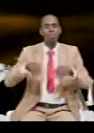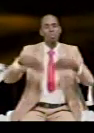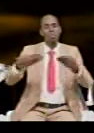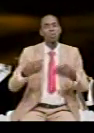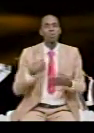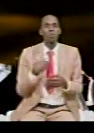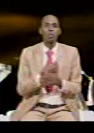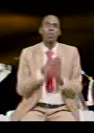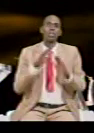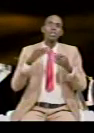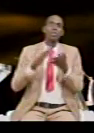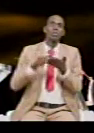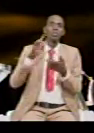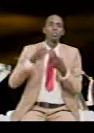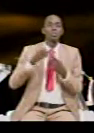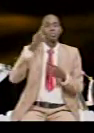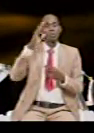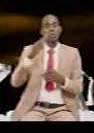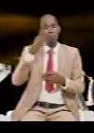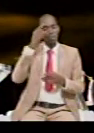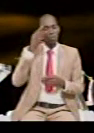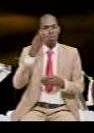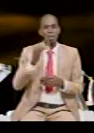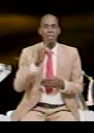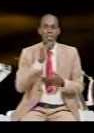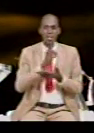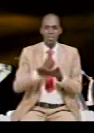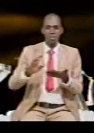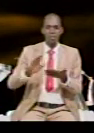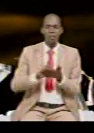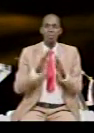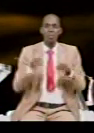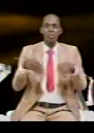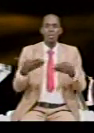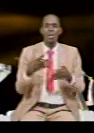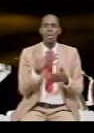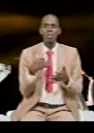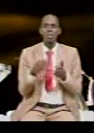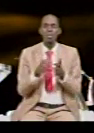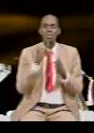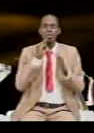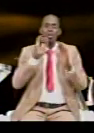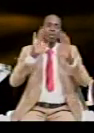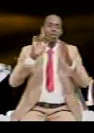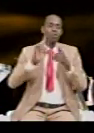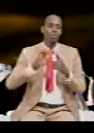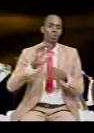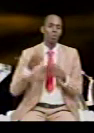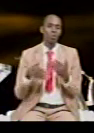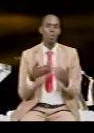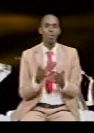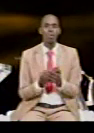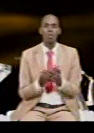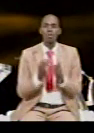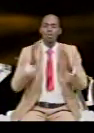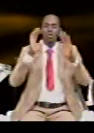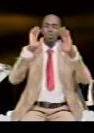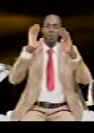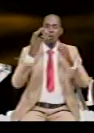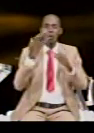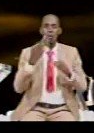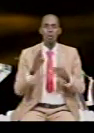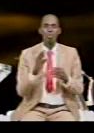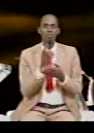God that there is divine provisions and is a wonder to all. Wonders of divine provisions